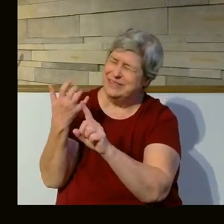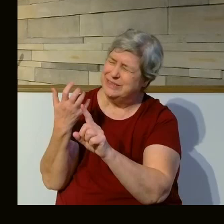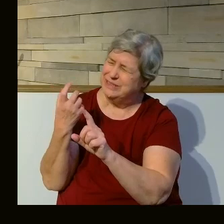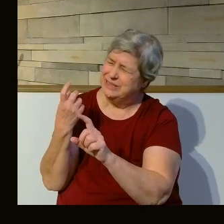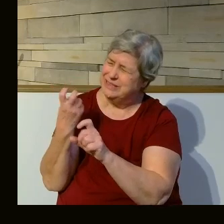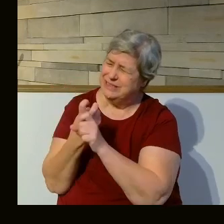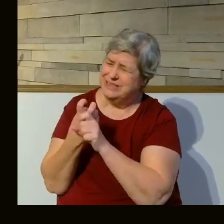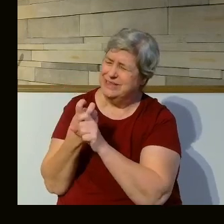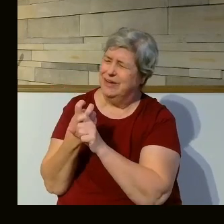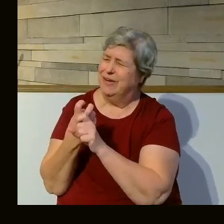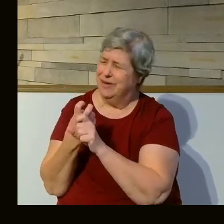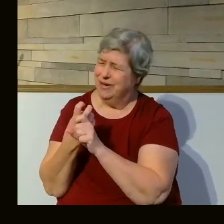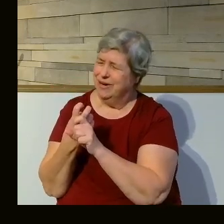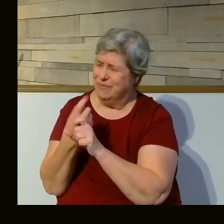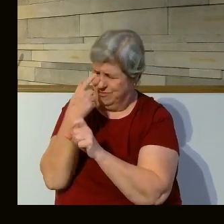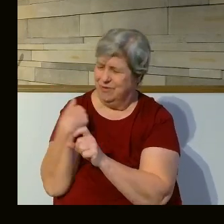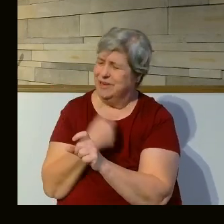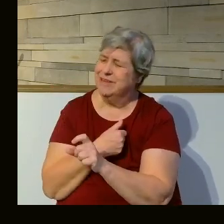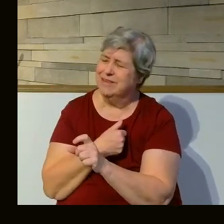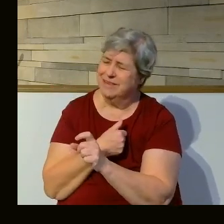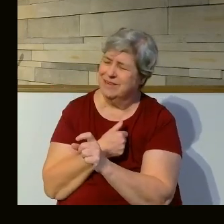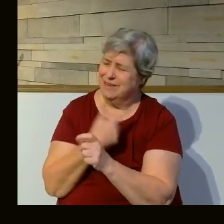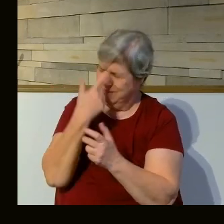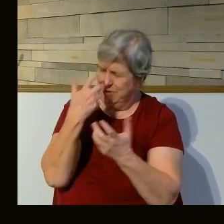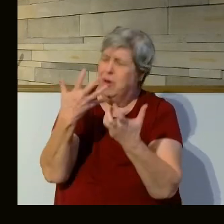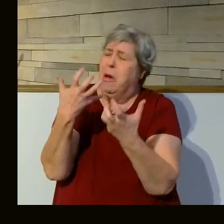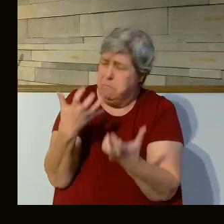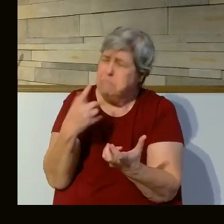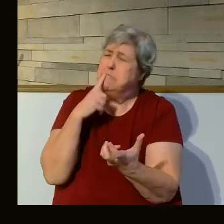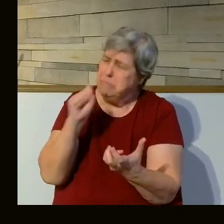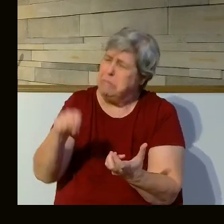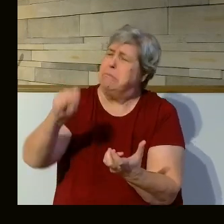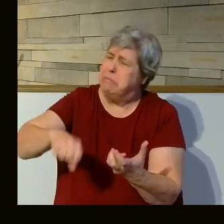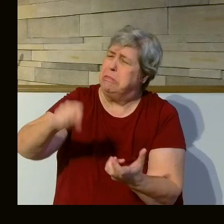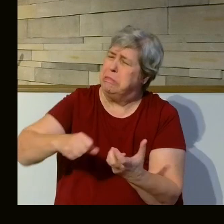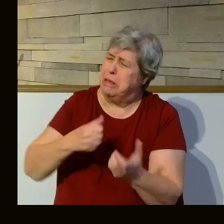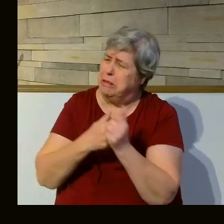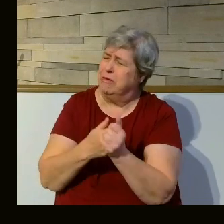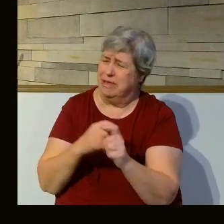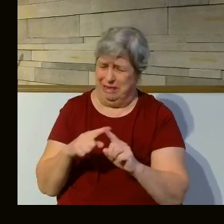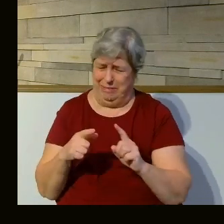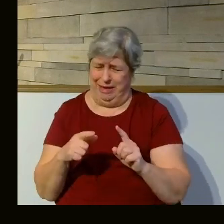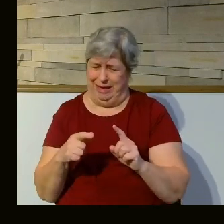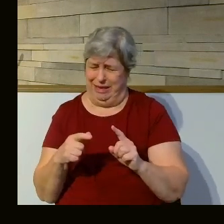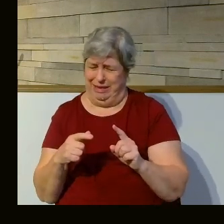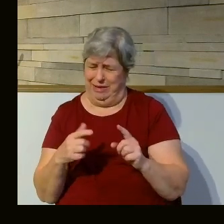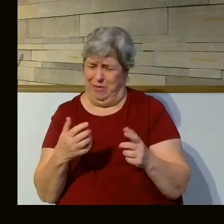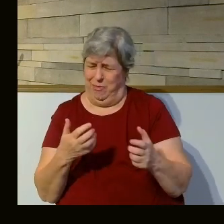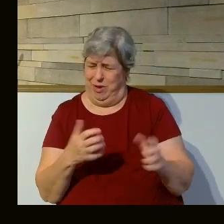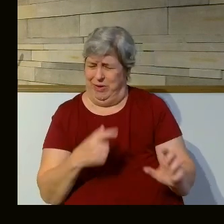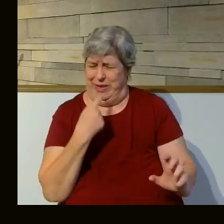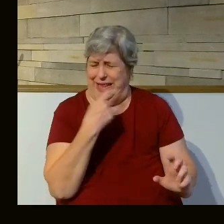can be very tricky for us because we want to keep our word. We're hesitant to commit to